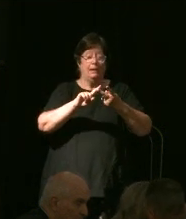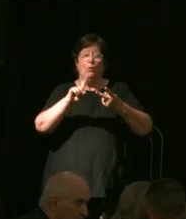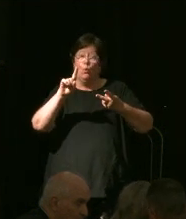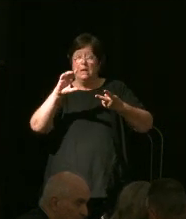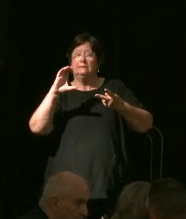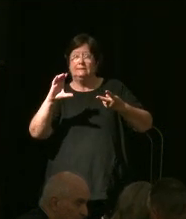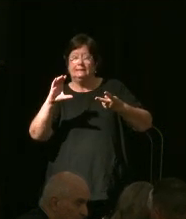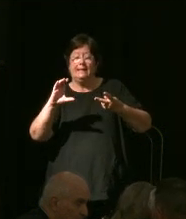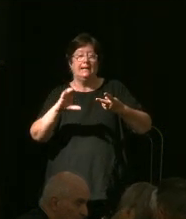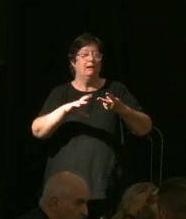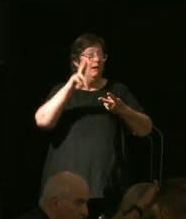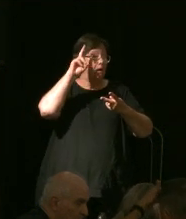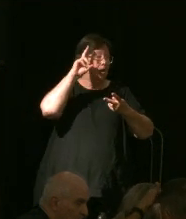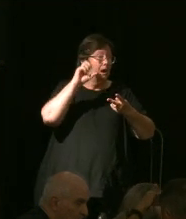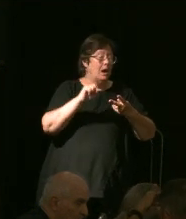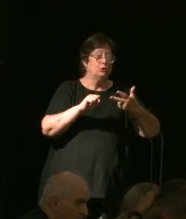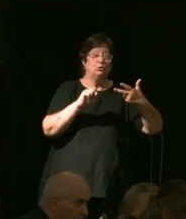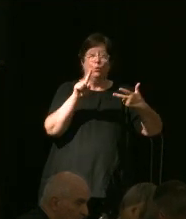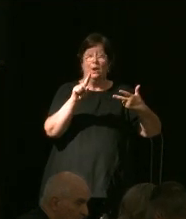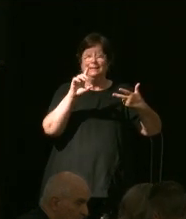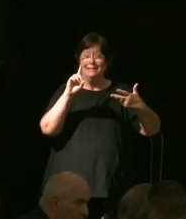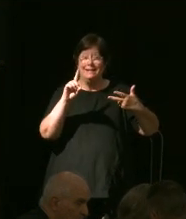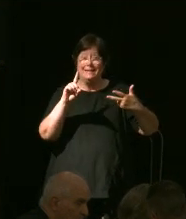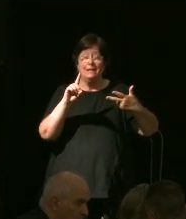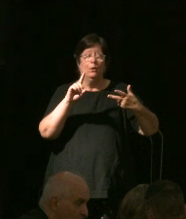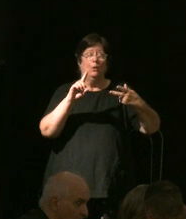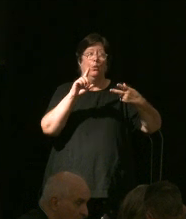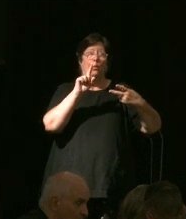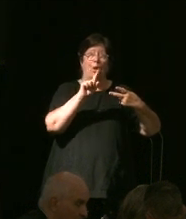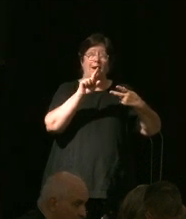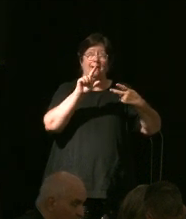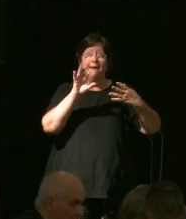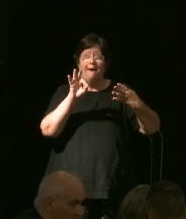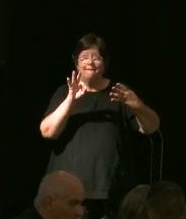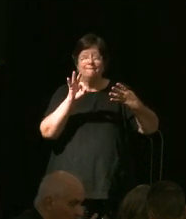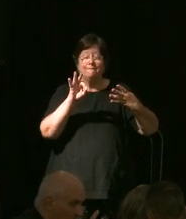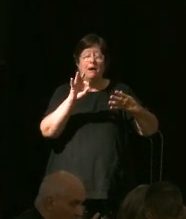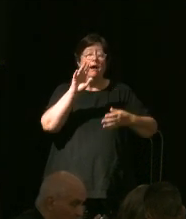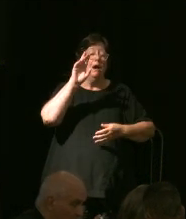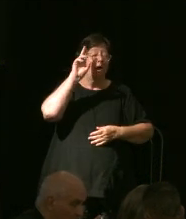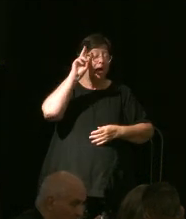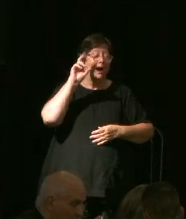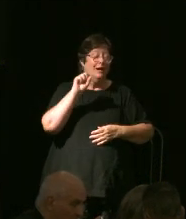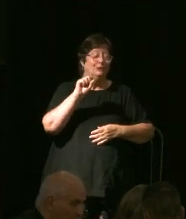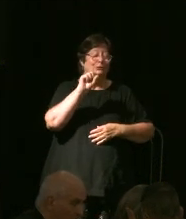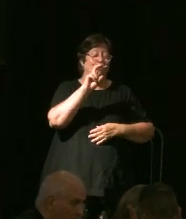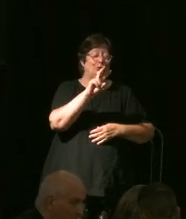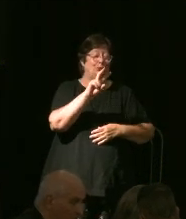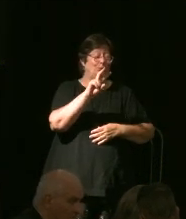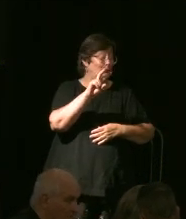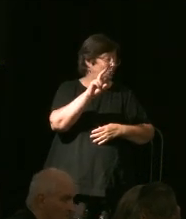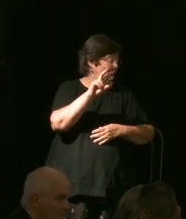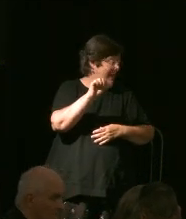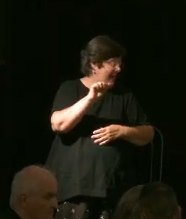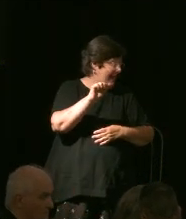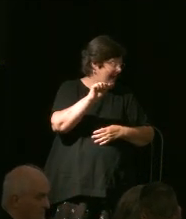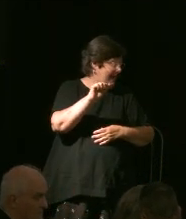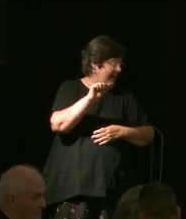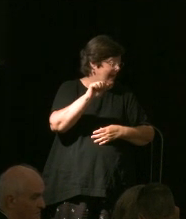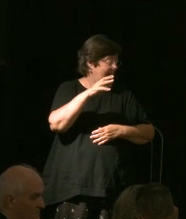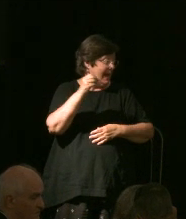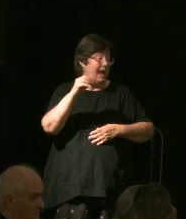mentioned, USH1D, USH1F, USH2A, and USH3A.